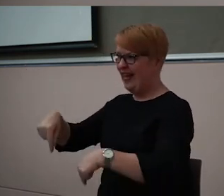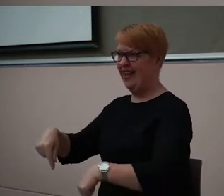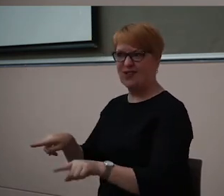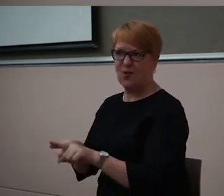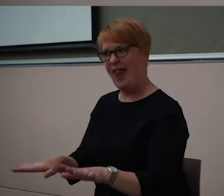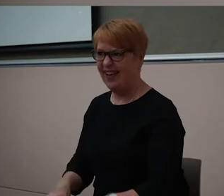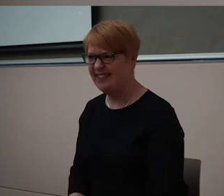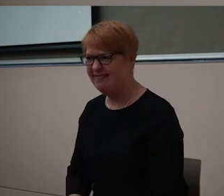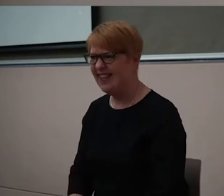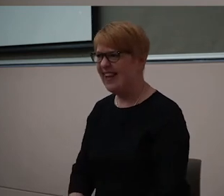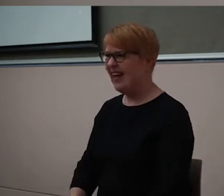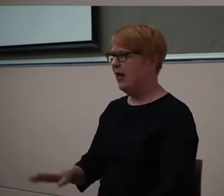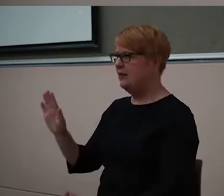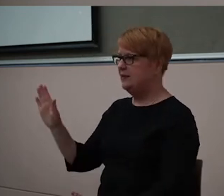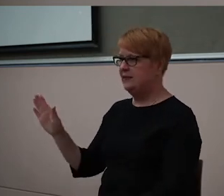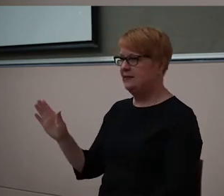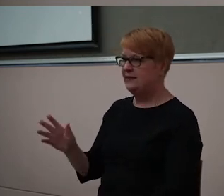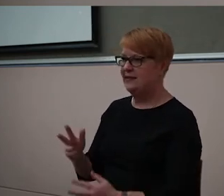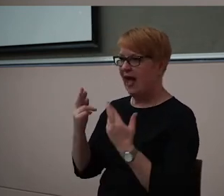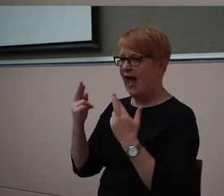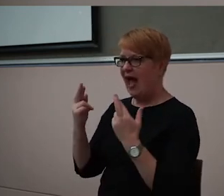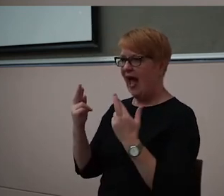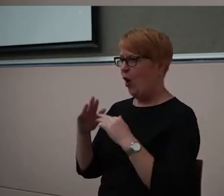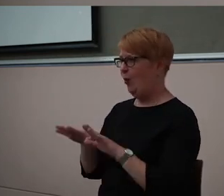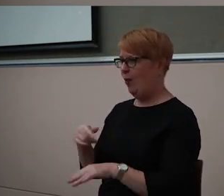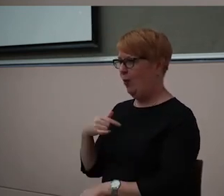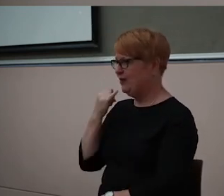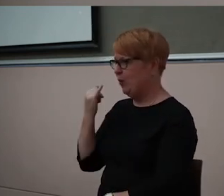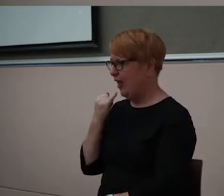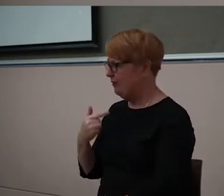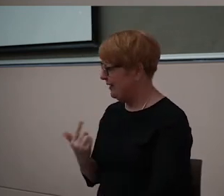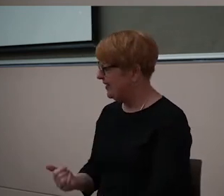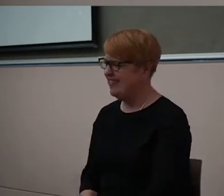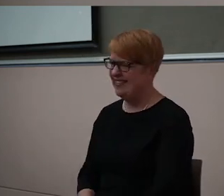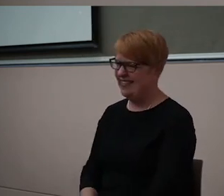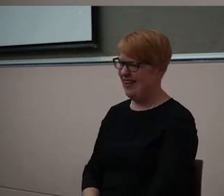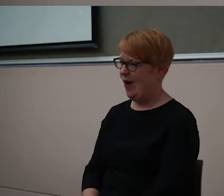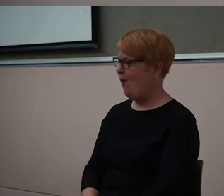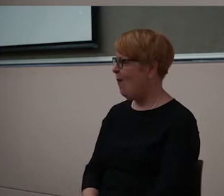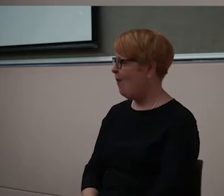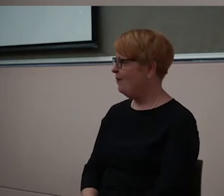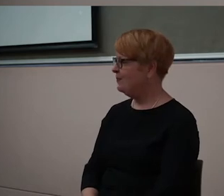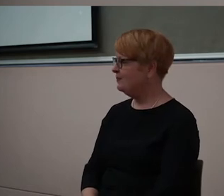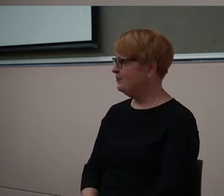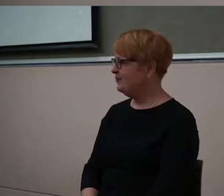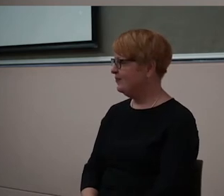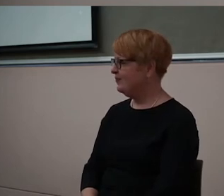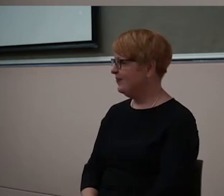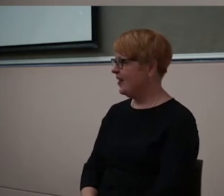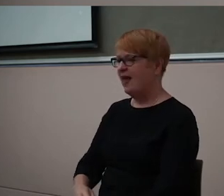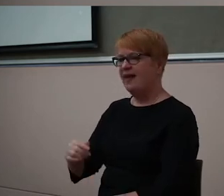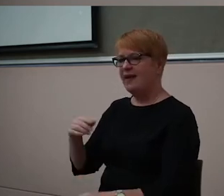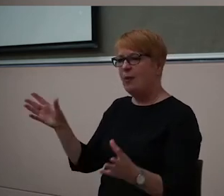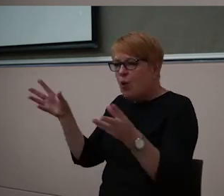If there's any swearing, then I apologise. Yeah. Yeah, and that's how we brought this together, through like voice